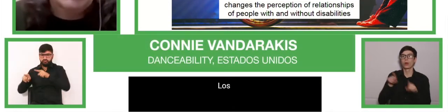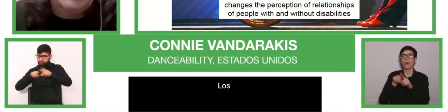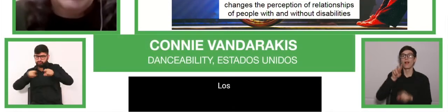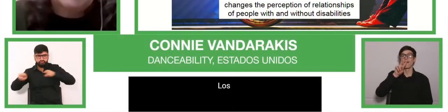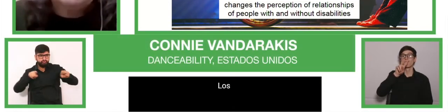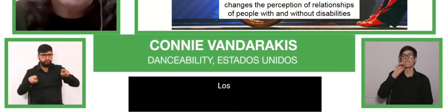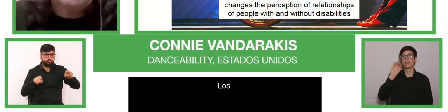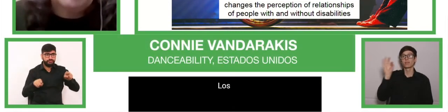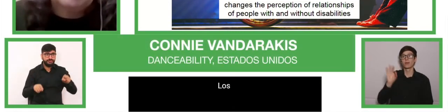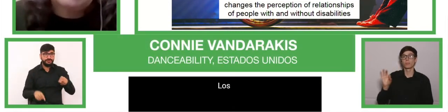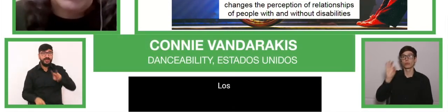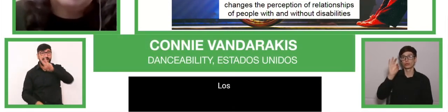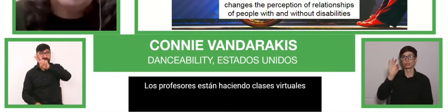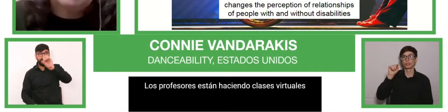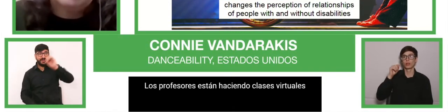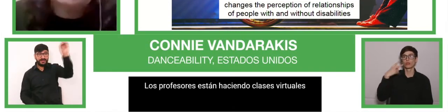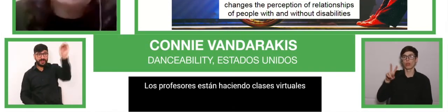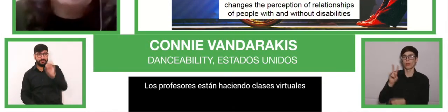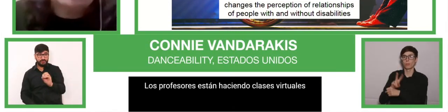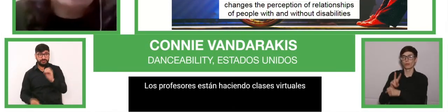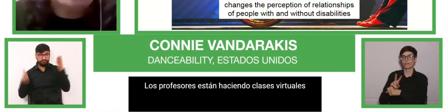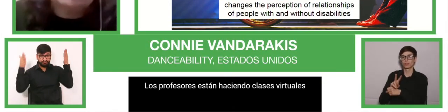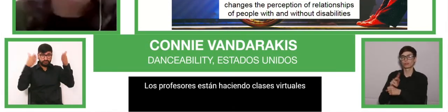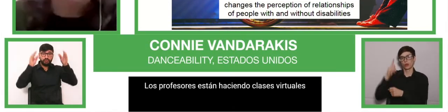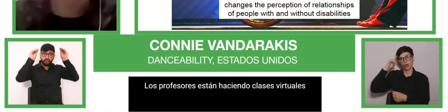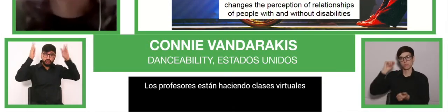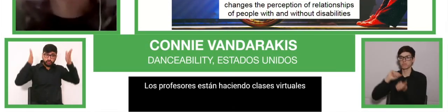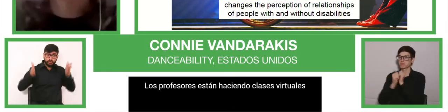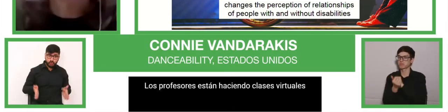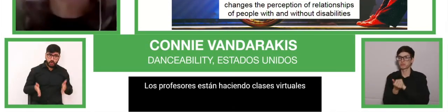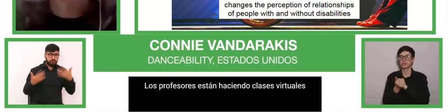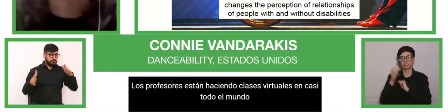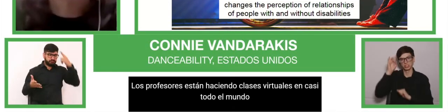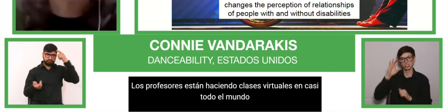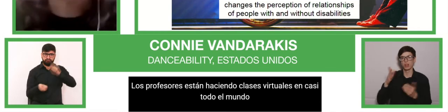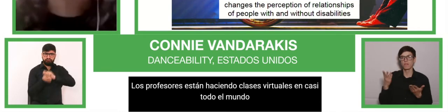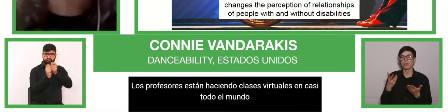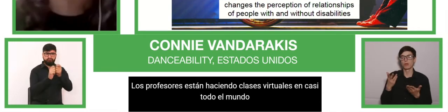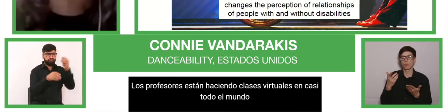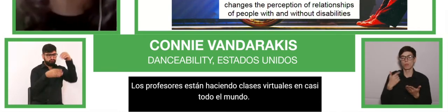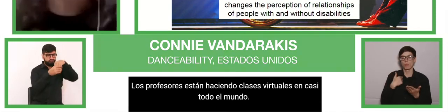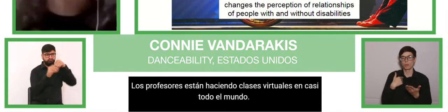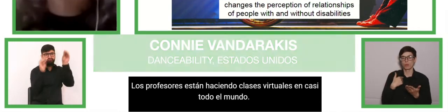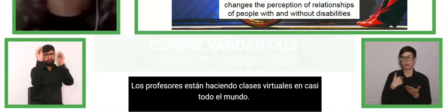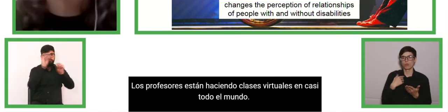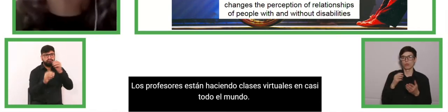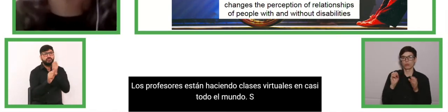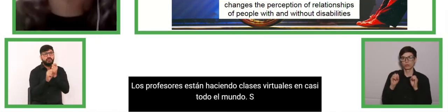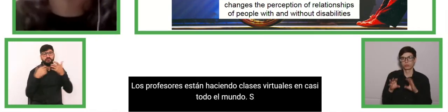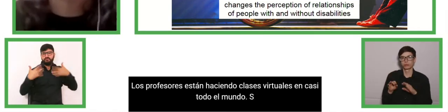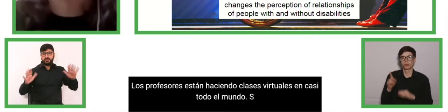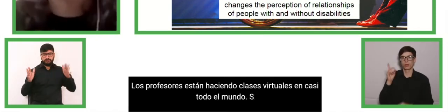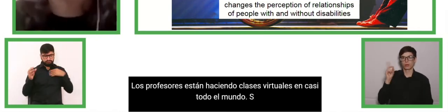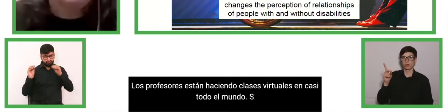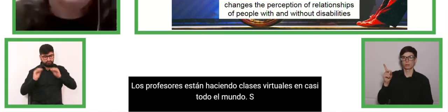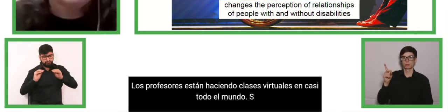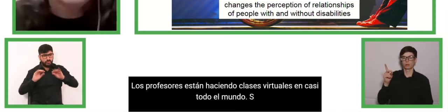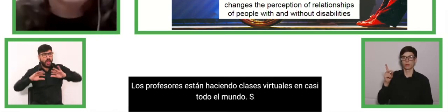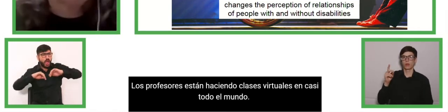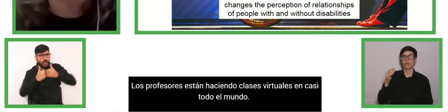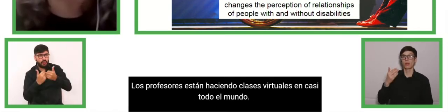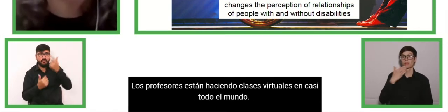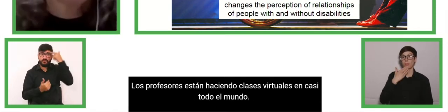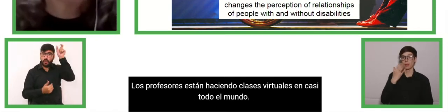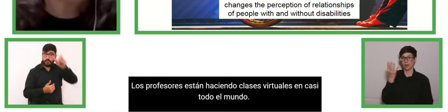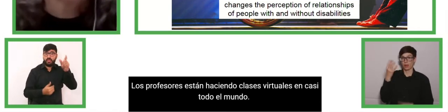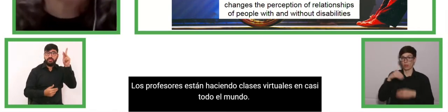César, identify as having a disability and are considered successful in the field of dance education.